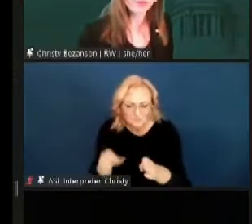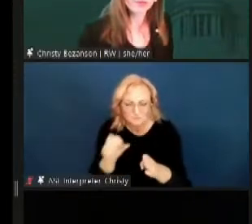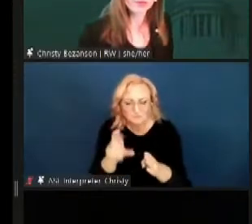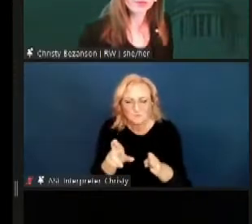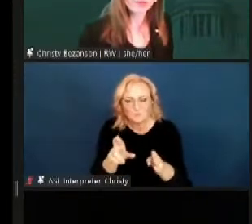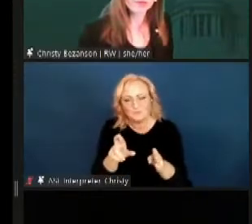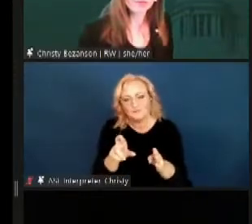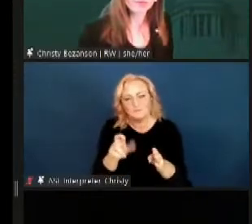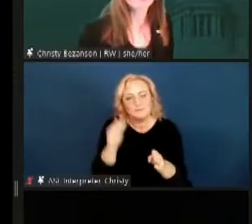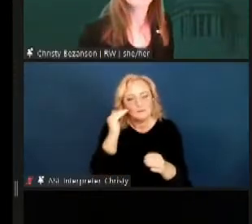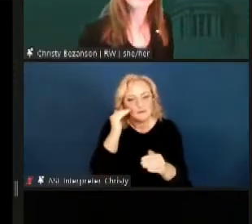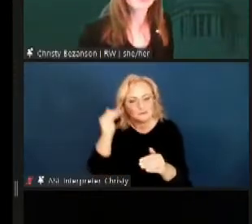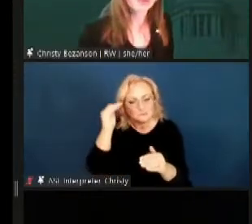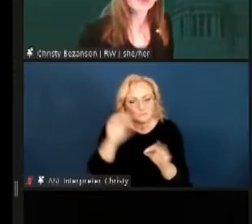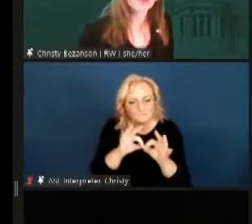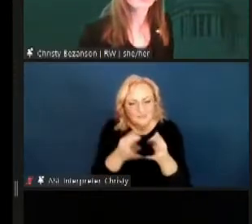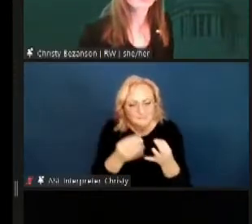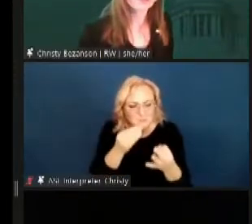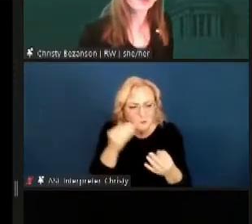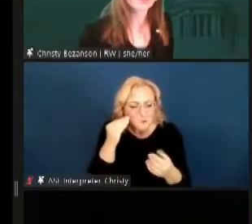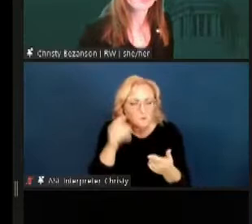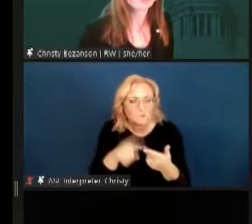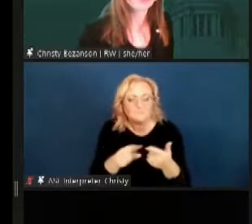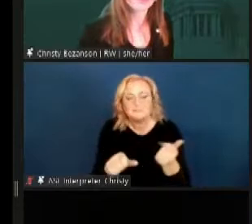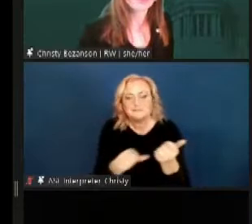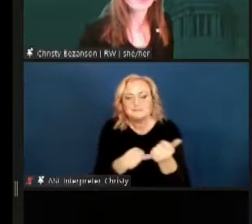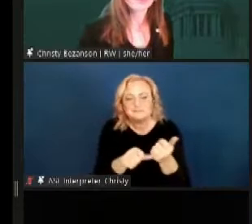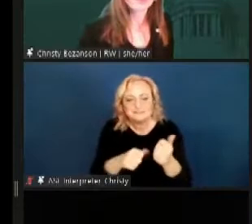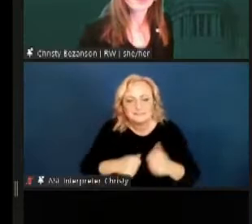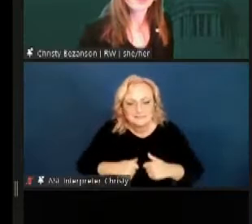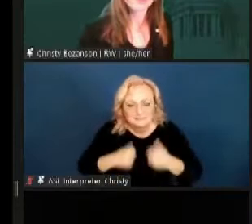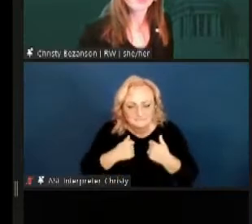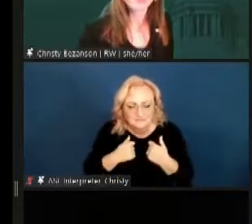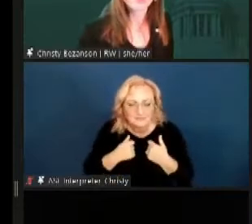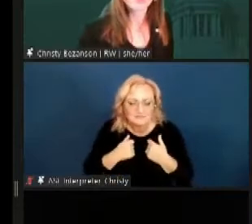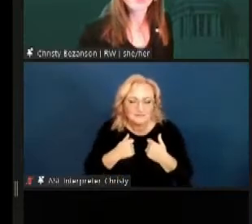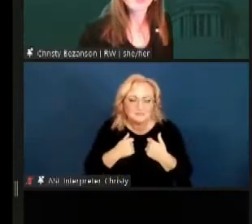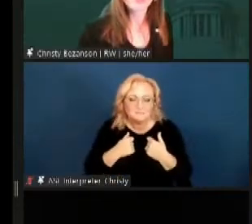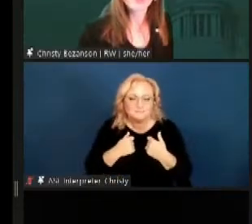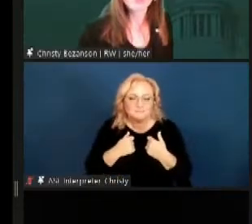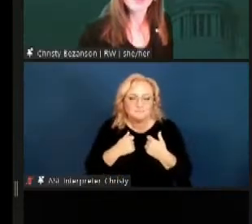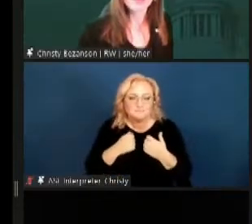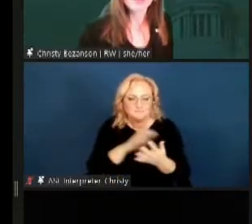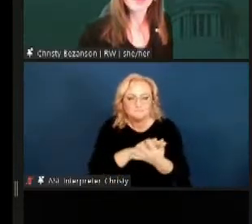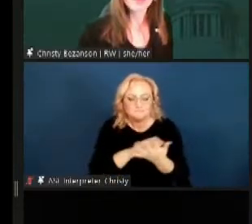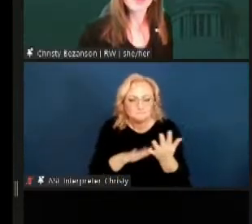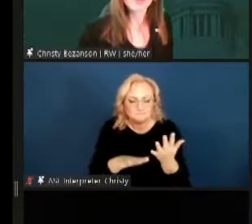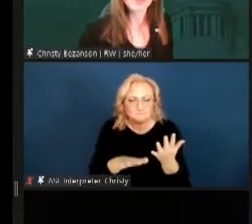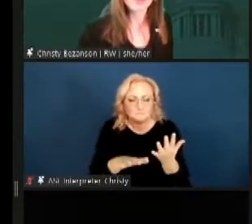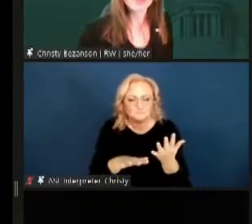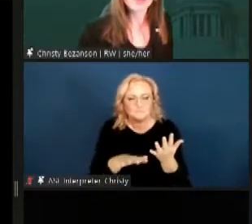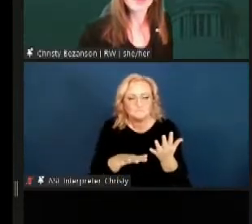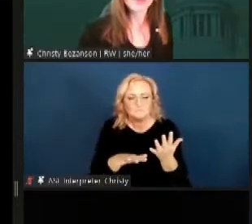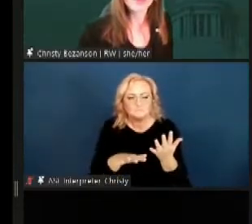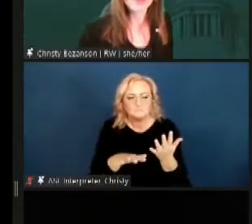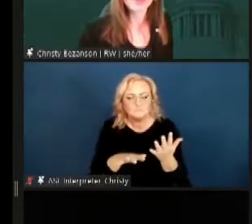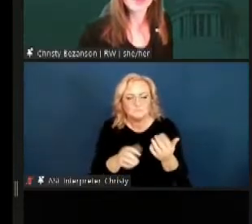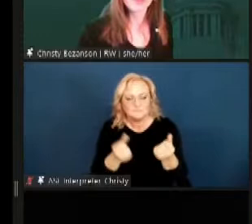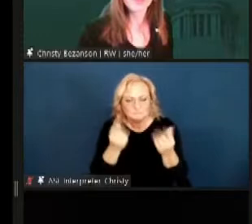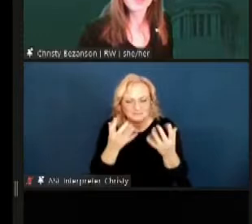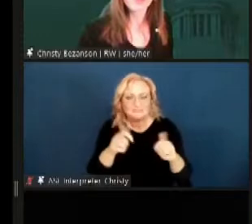like adult family homes, assisted living facilities. And so where to go with all of these